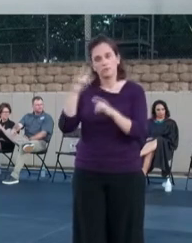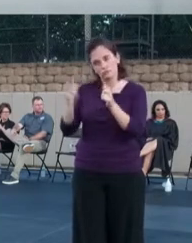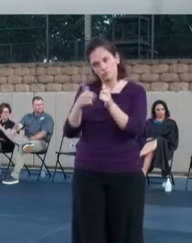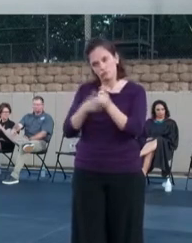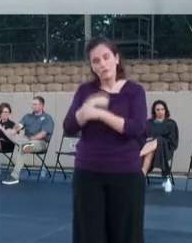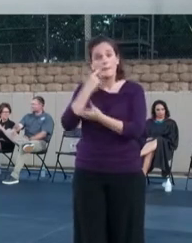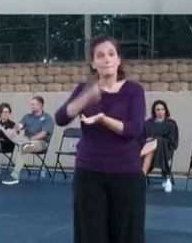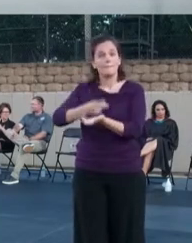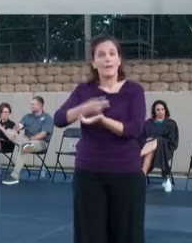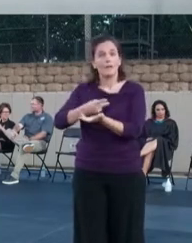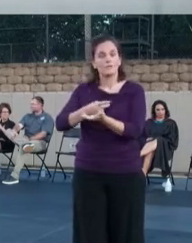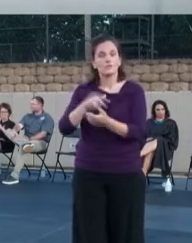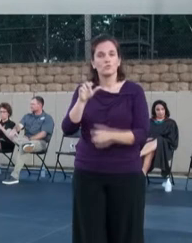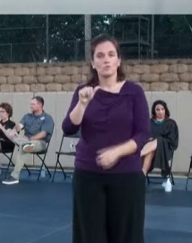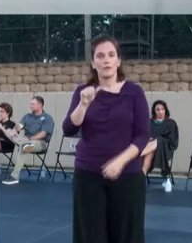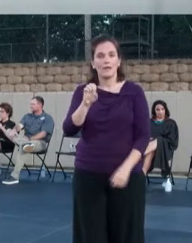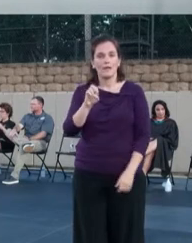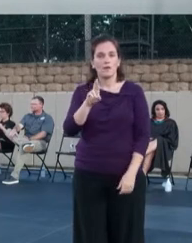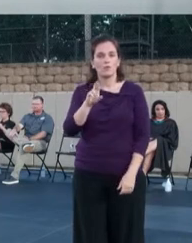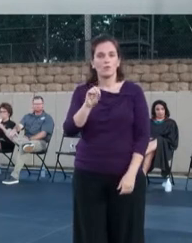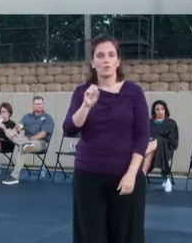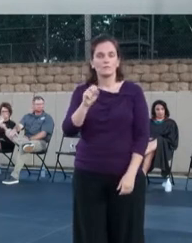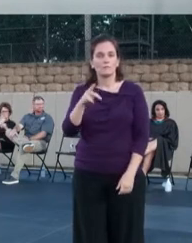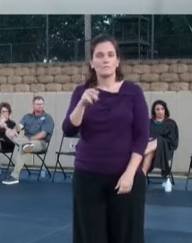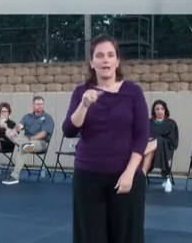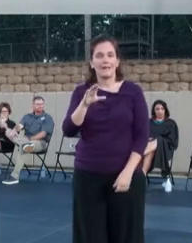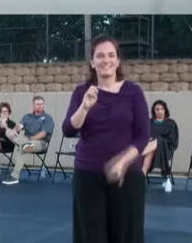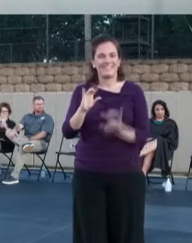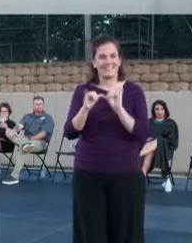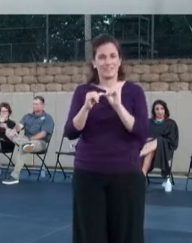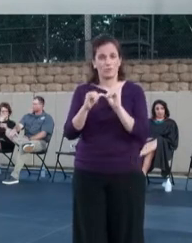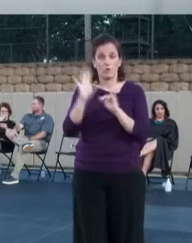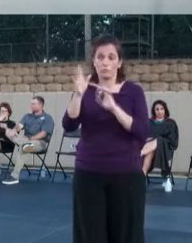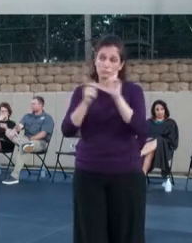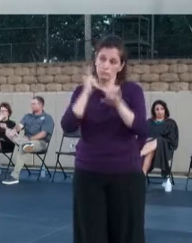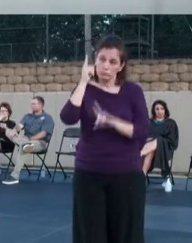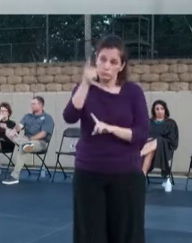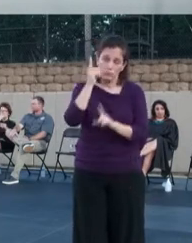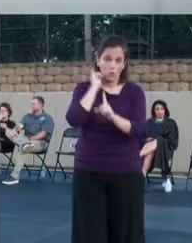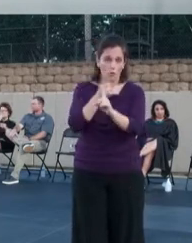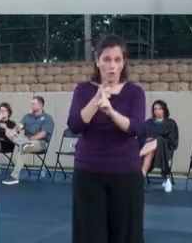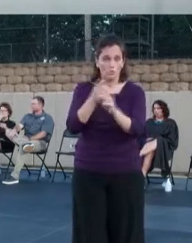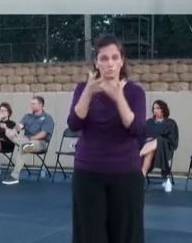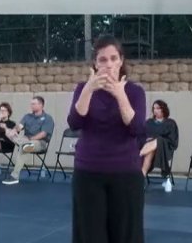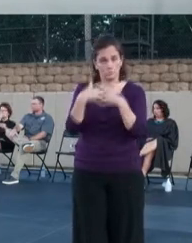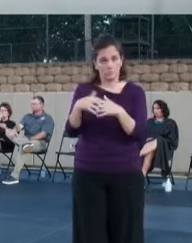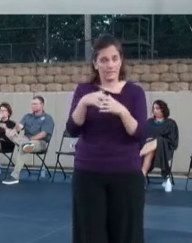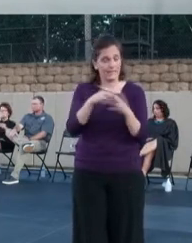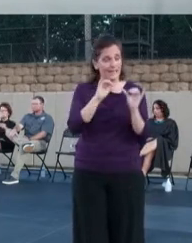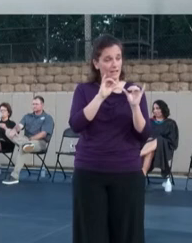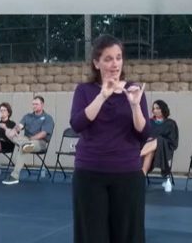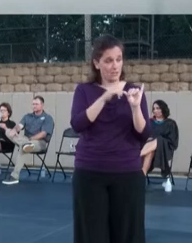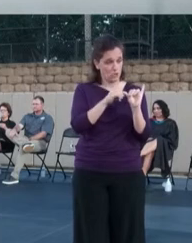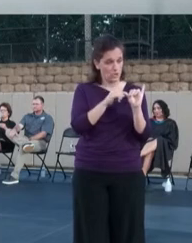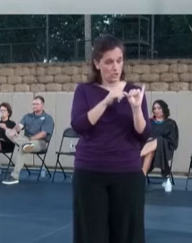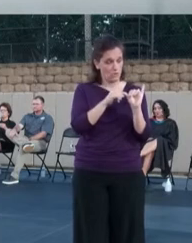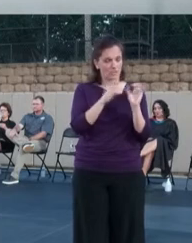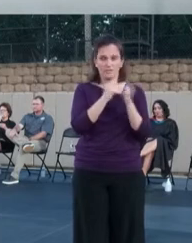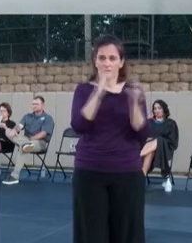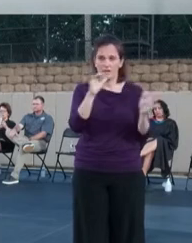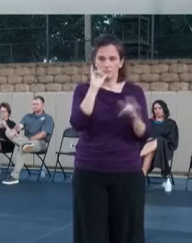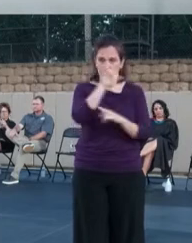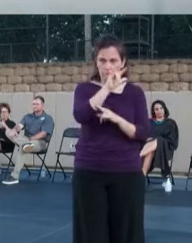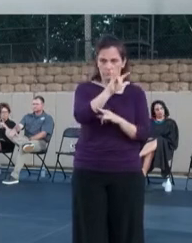a master's in aerospace engineering. Her long-term goal is to combine her interests of engineering and